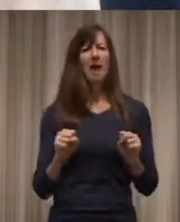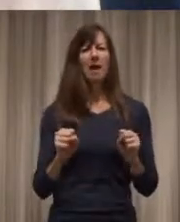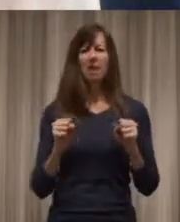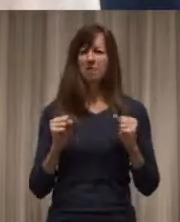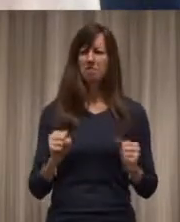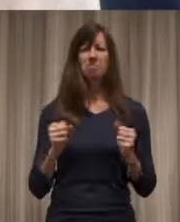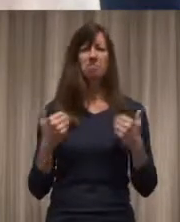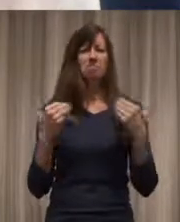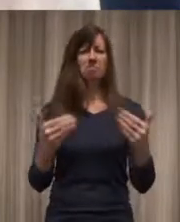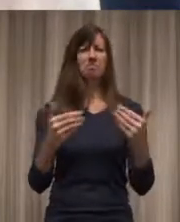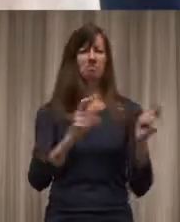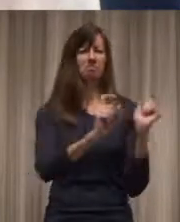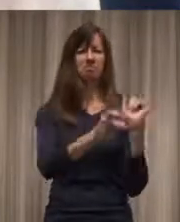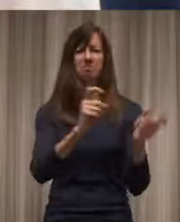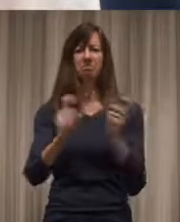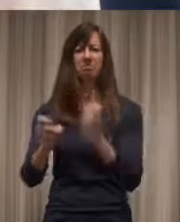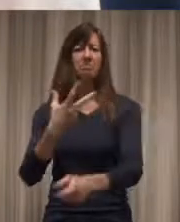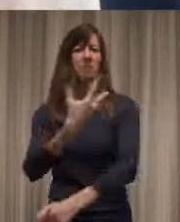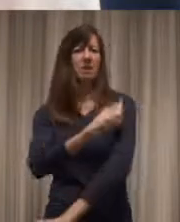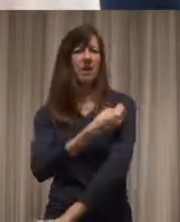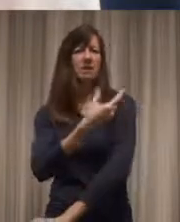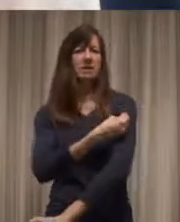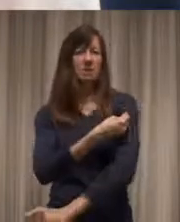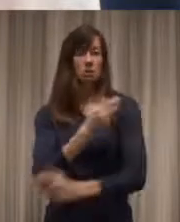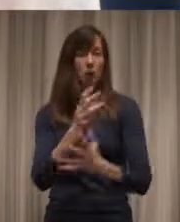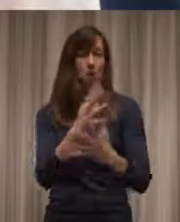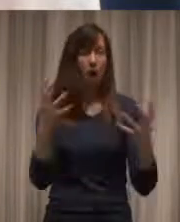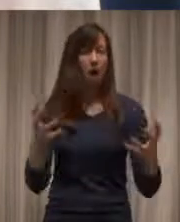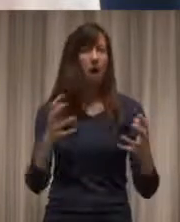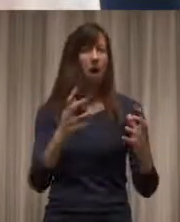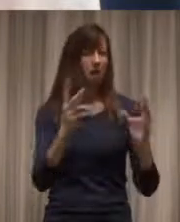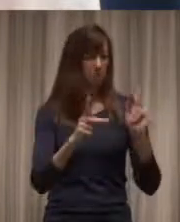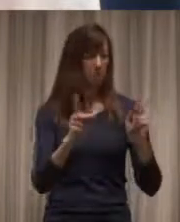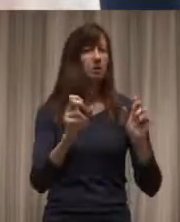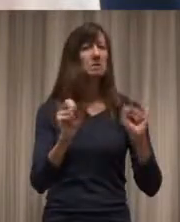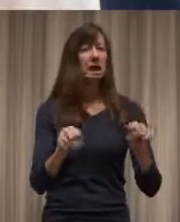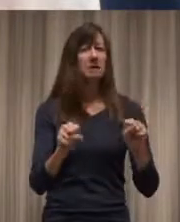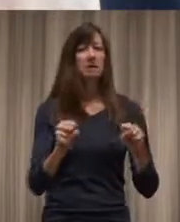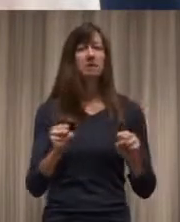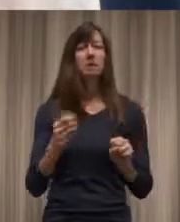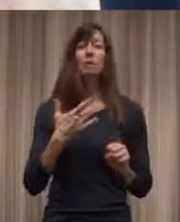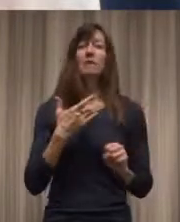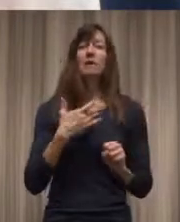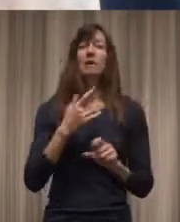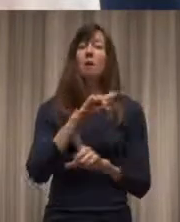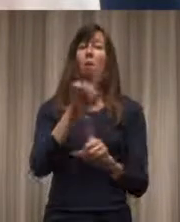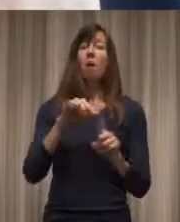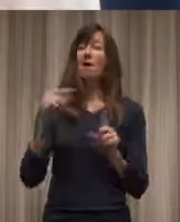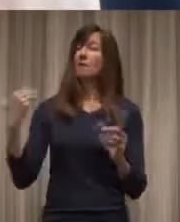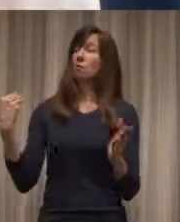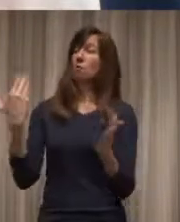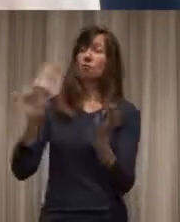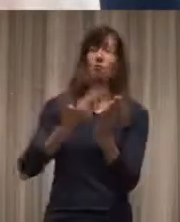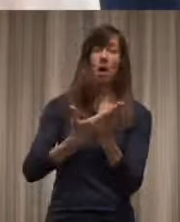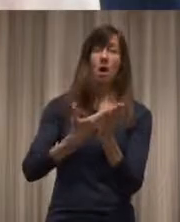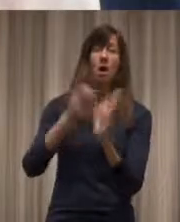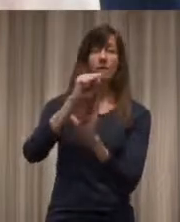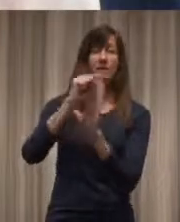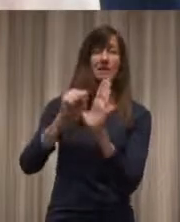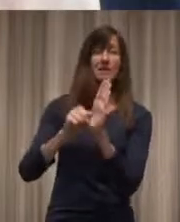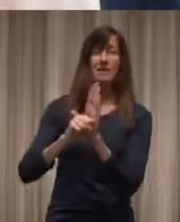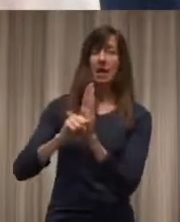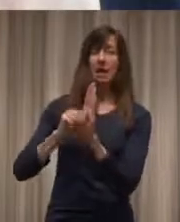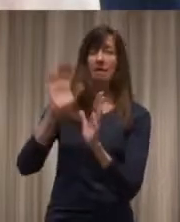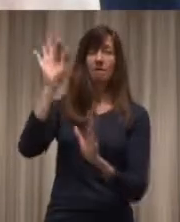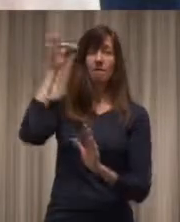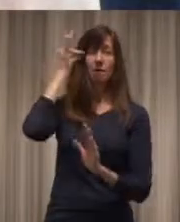And basically, as soon as we can start getting them, and we do start getting them from the state and federal government, we in Ulster County will be ready to